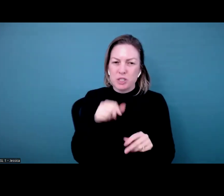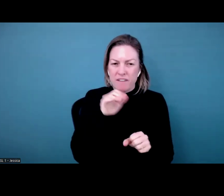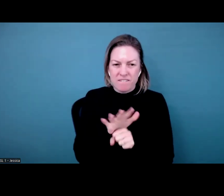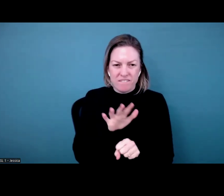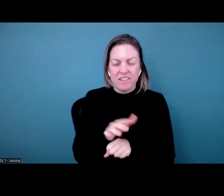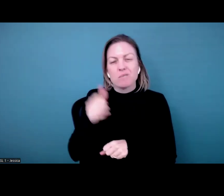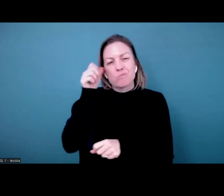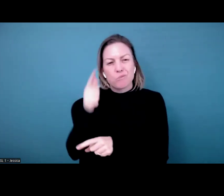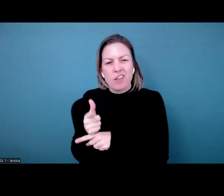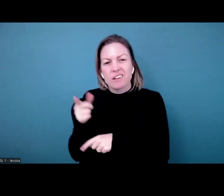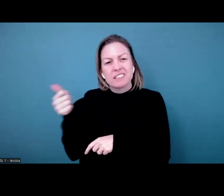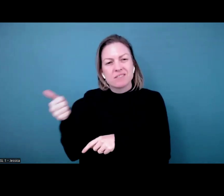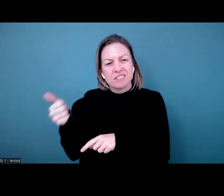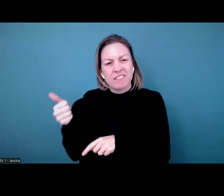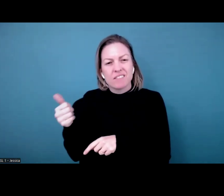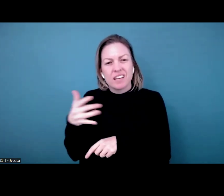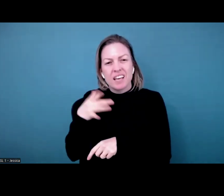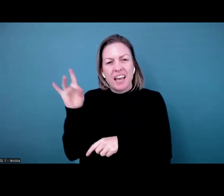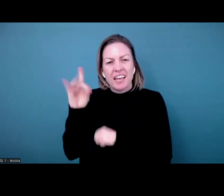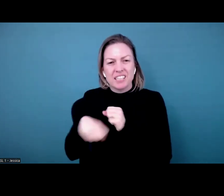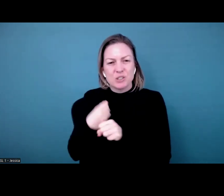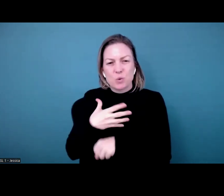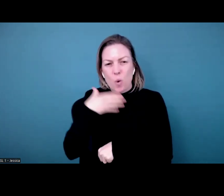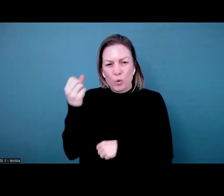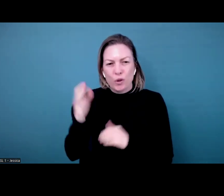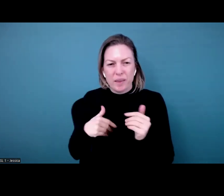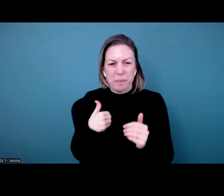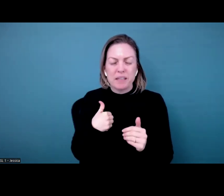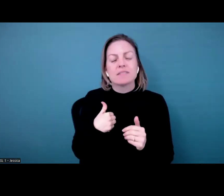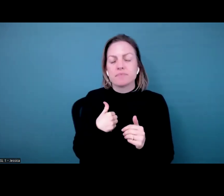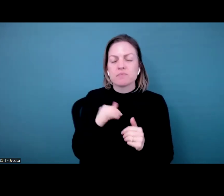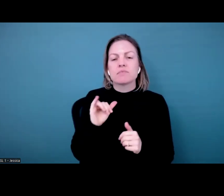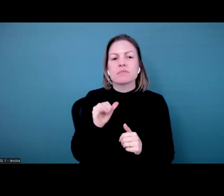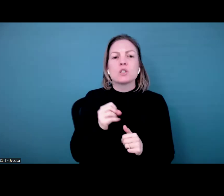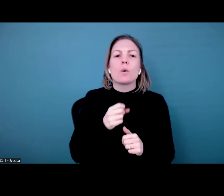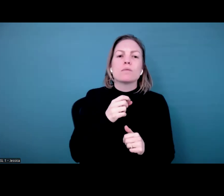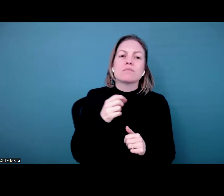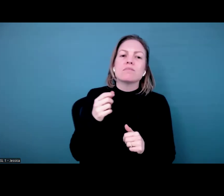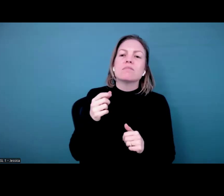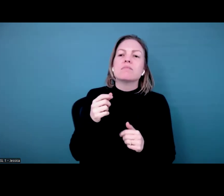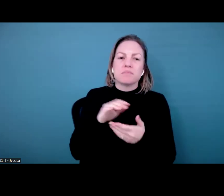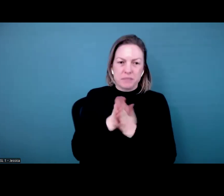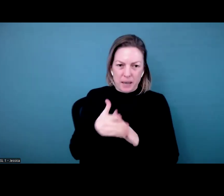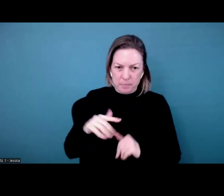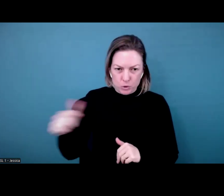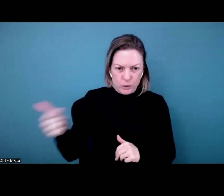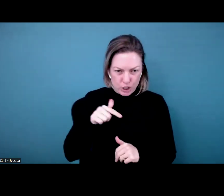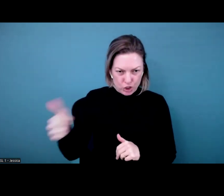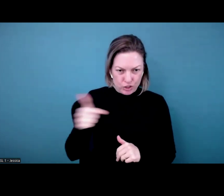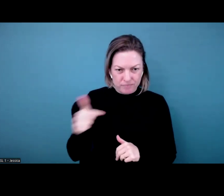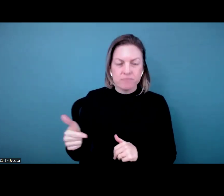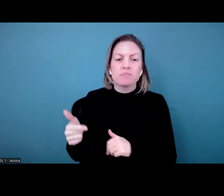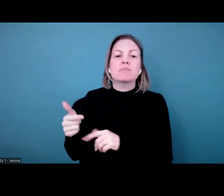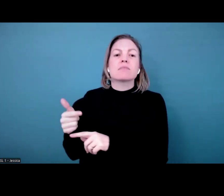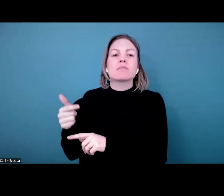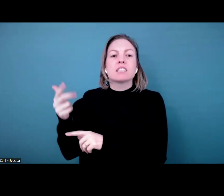He's 8 years older than me. And from that point on, we started just to do the switcheroo. And he would stay with my brother